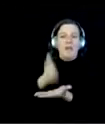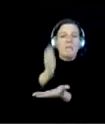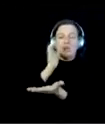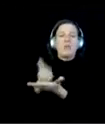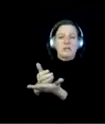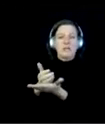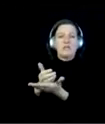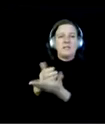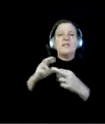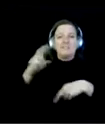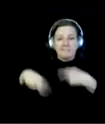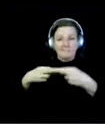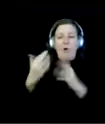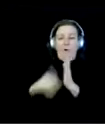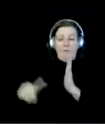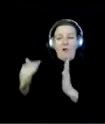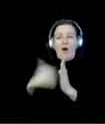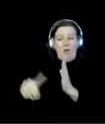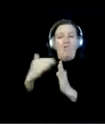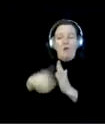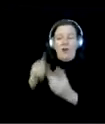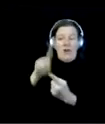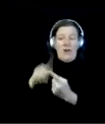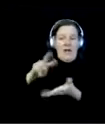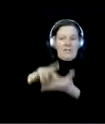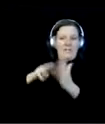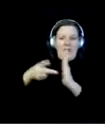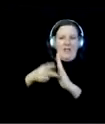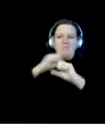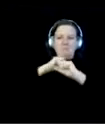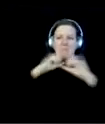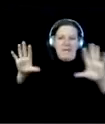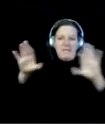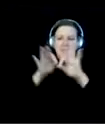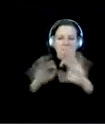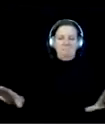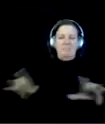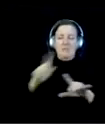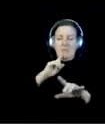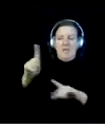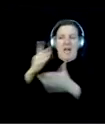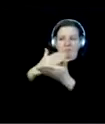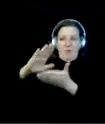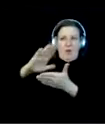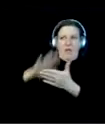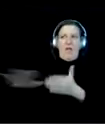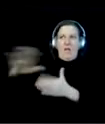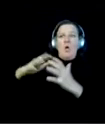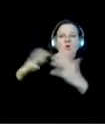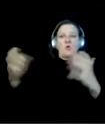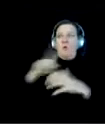again until it doesn't really mean anything, and kind of excludes so much of the actual world in order to make its point.